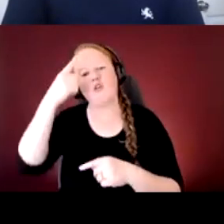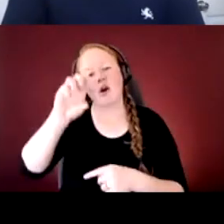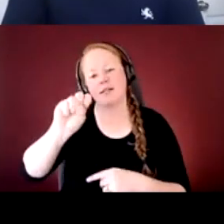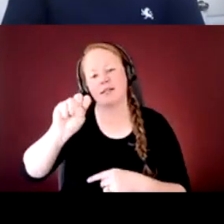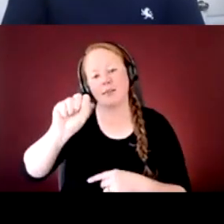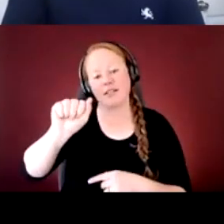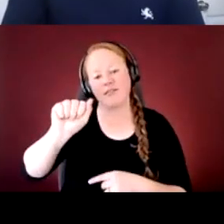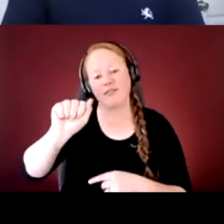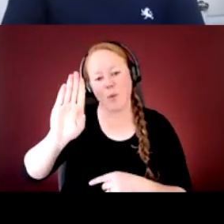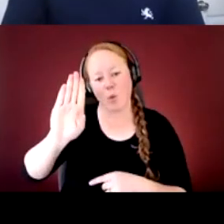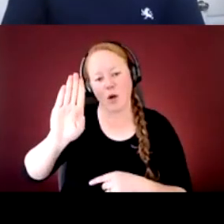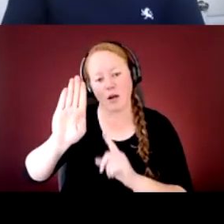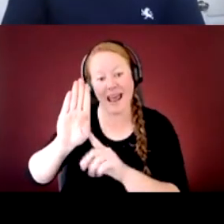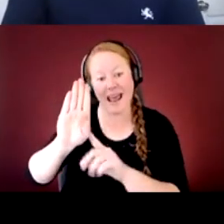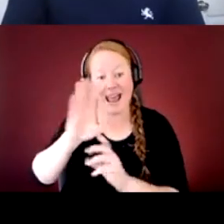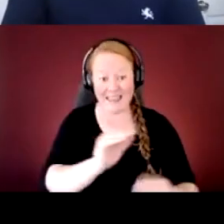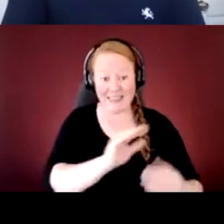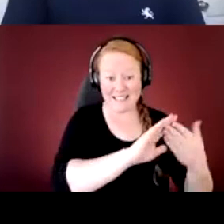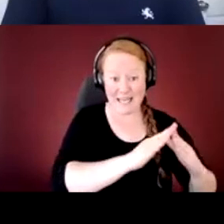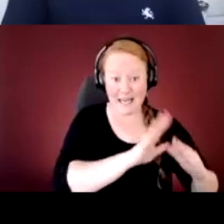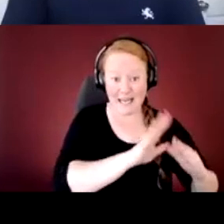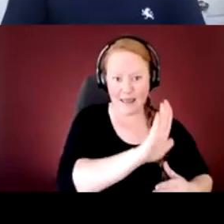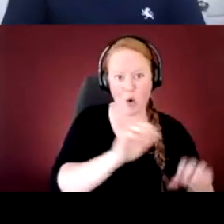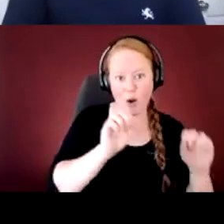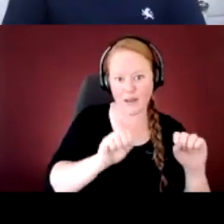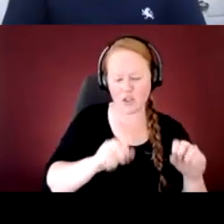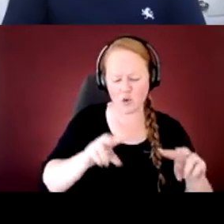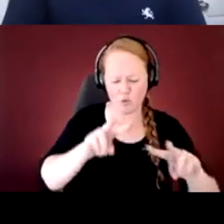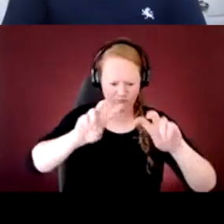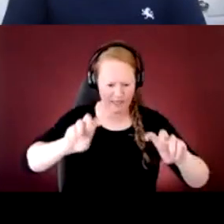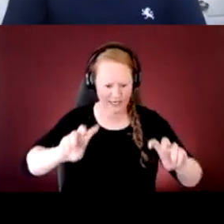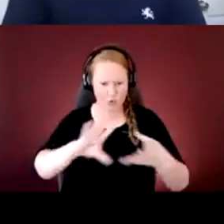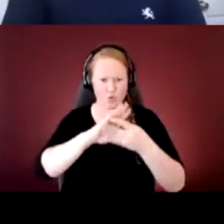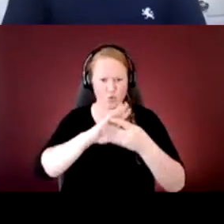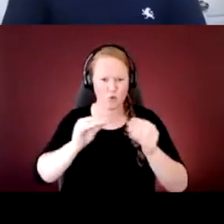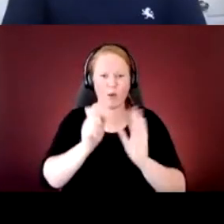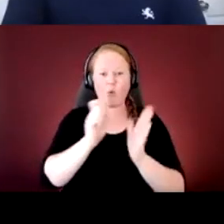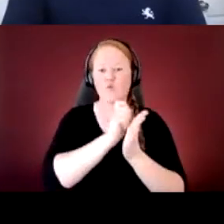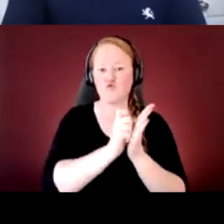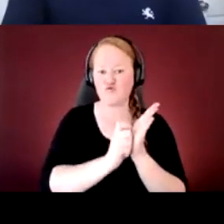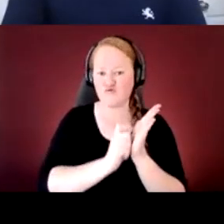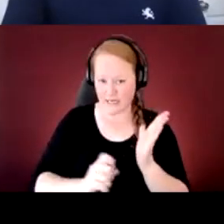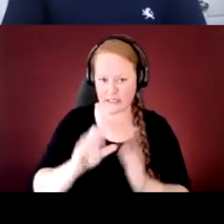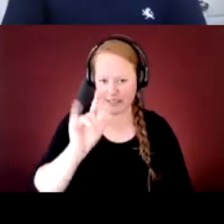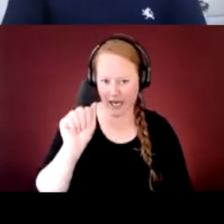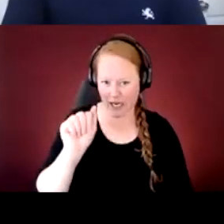and the city's capacity to analyze qualitative data, so written data, given that we received